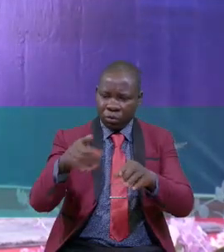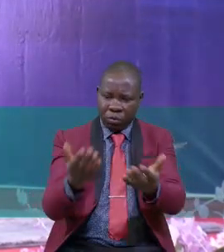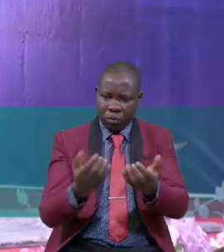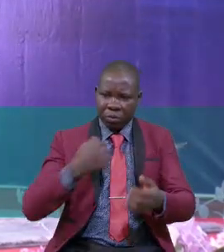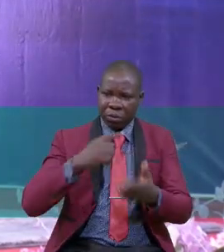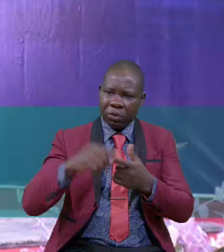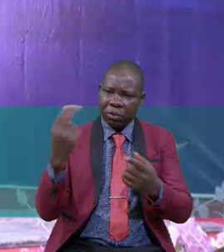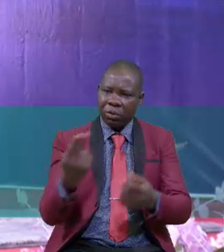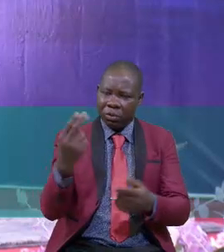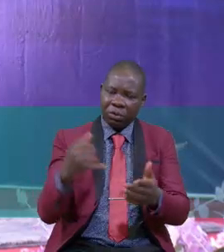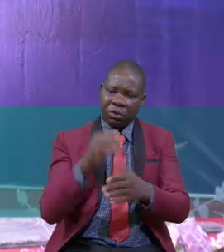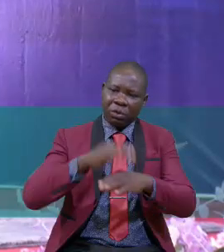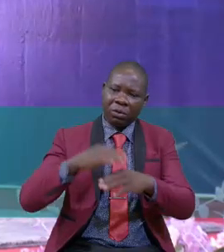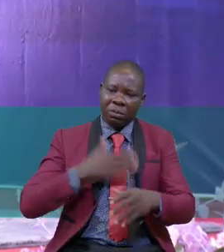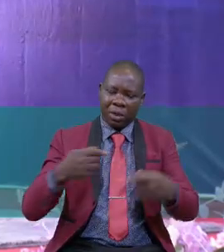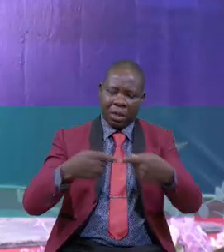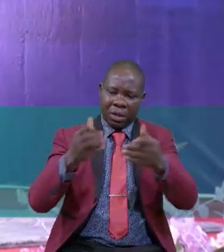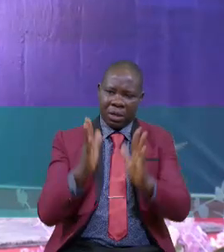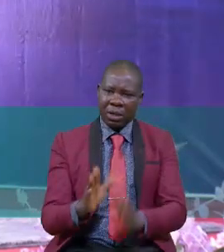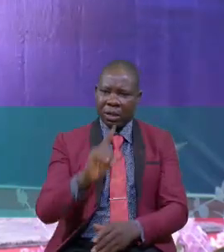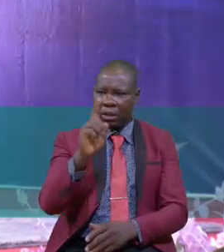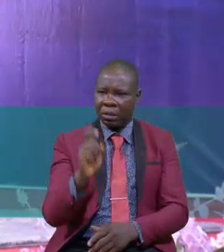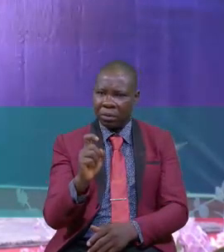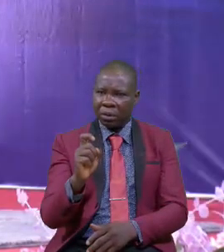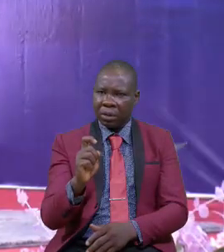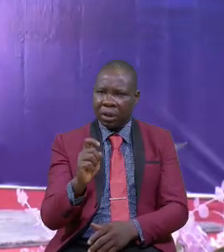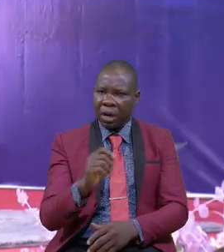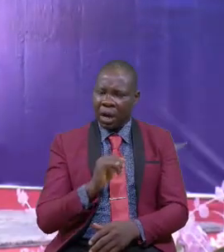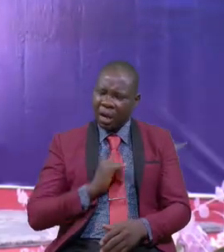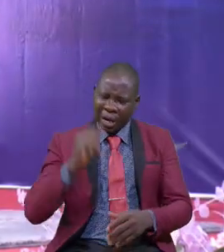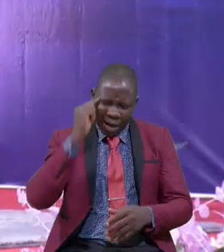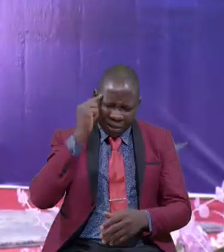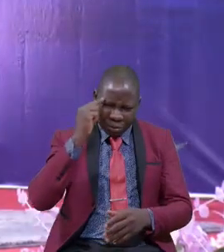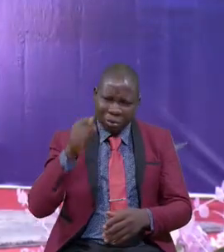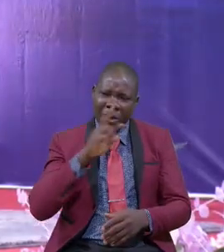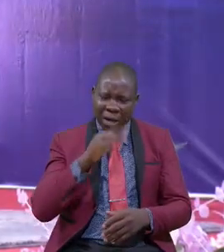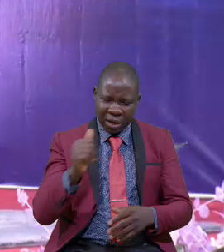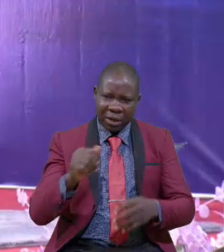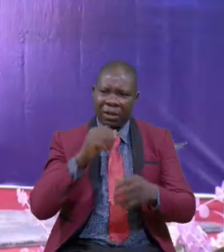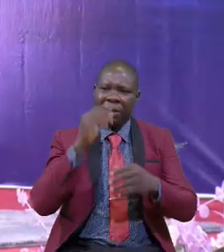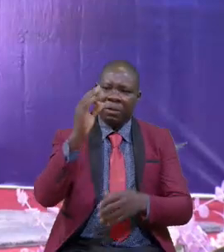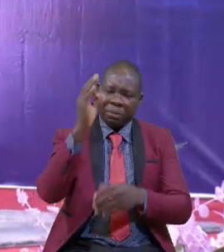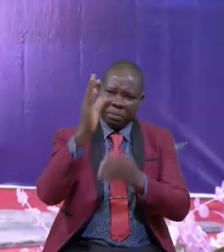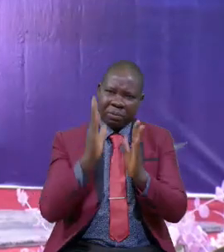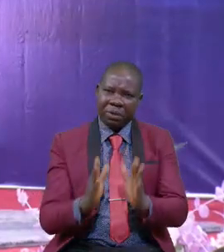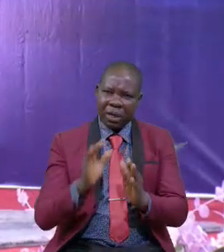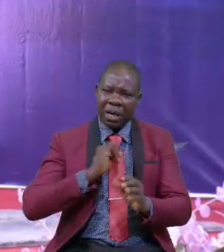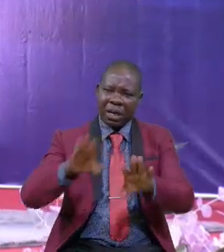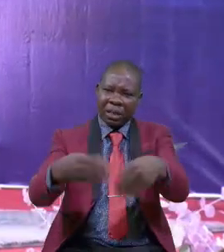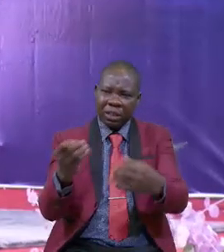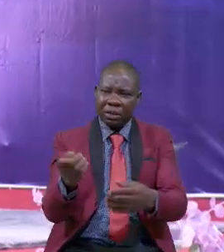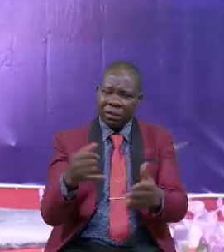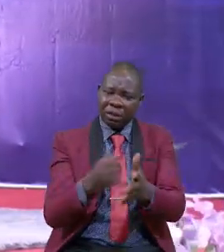now could you do that? I thought you were a minister. I thought you were a Christian. I give you the cutlass because I see